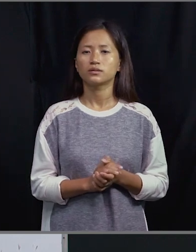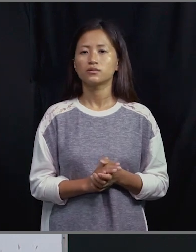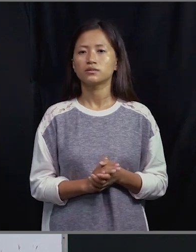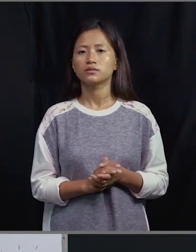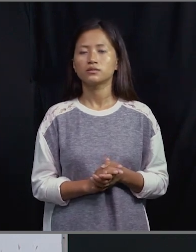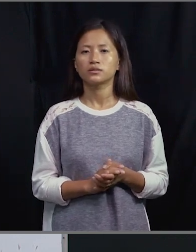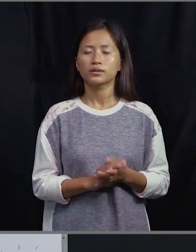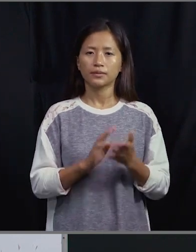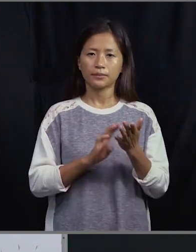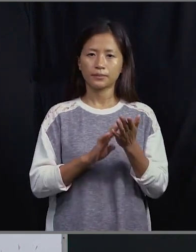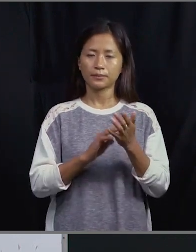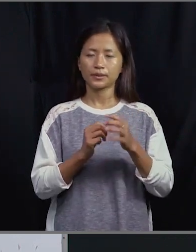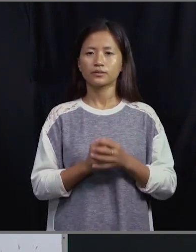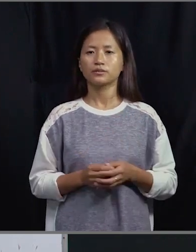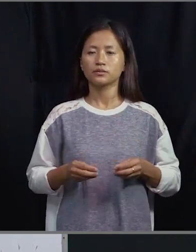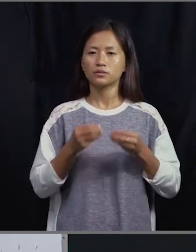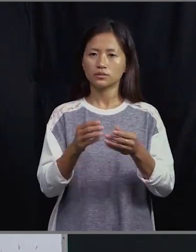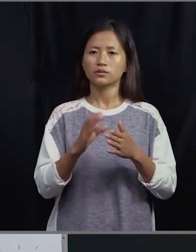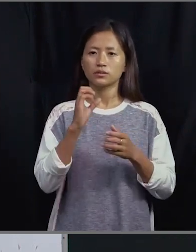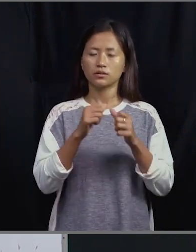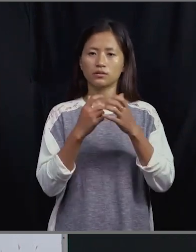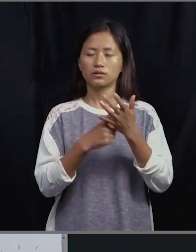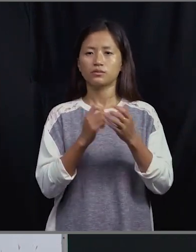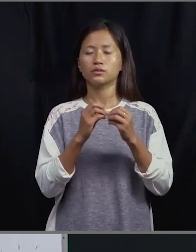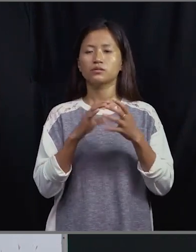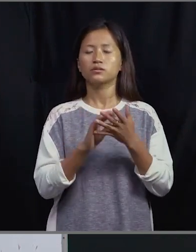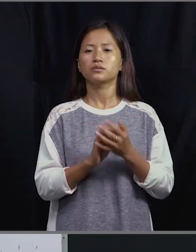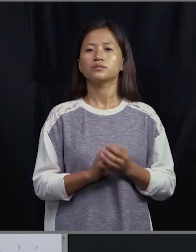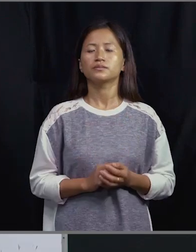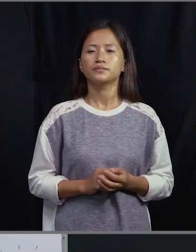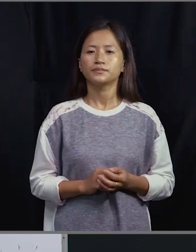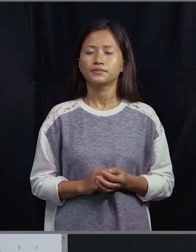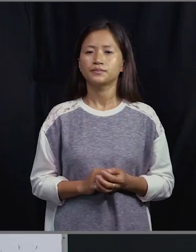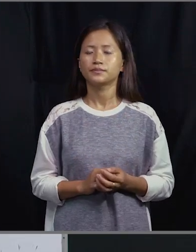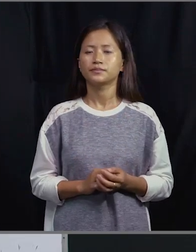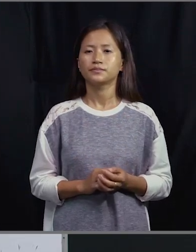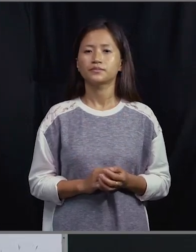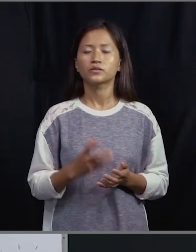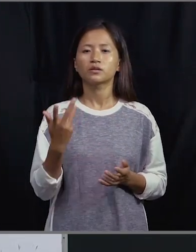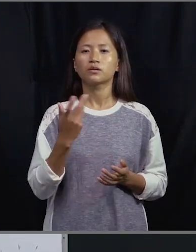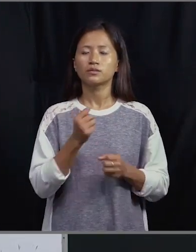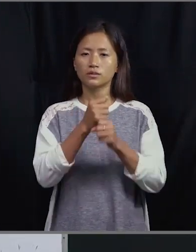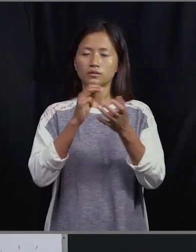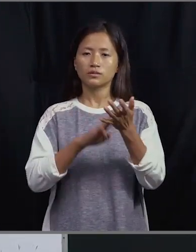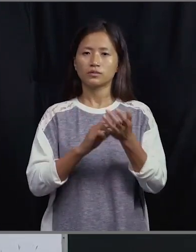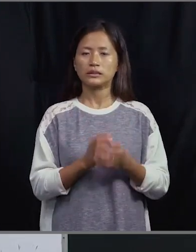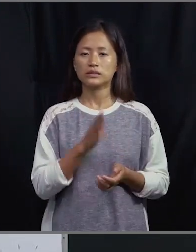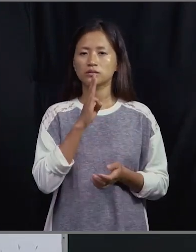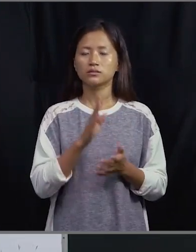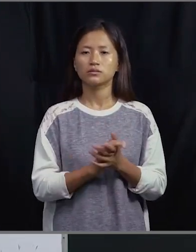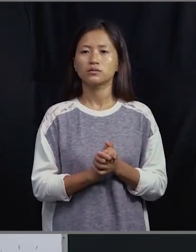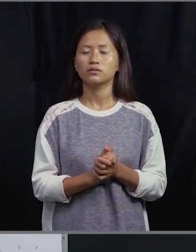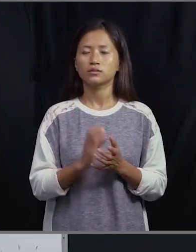methane on combustion will give us carbon dioxide in water, not oxygen. So how many grams of water will be produced by